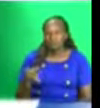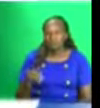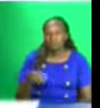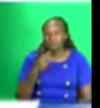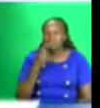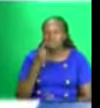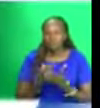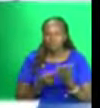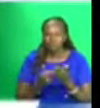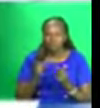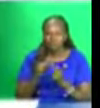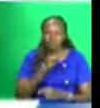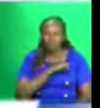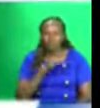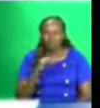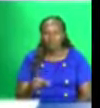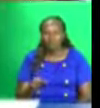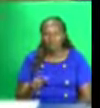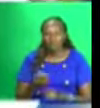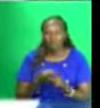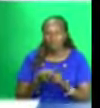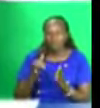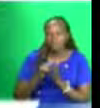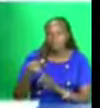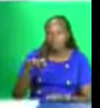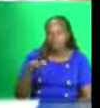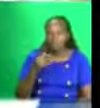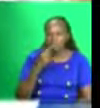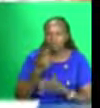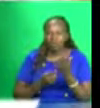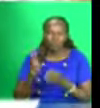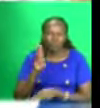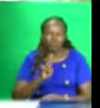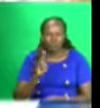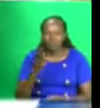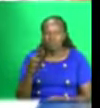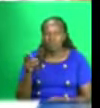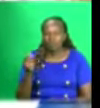wito kwa Governor Amason Kingi kuhakikisha sheria zote za matumizi ya fedha na